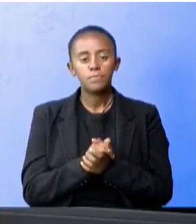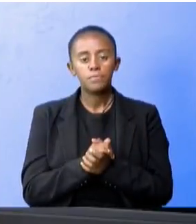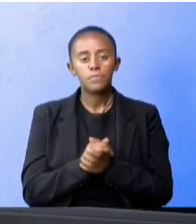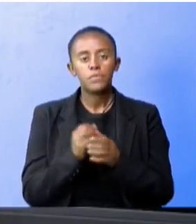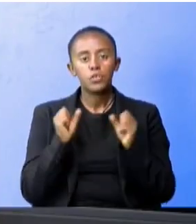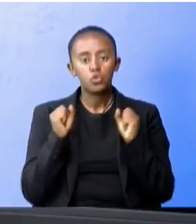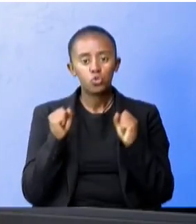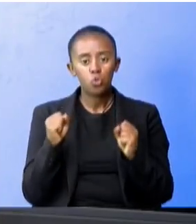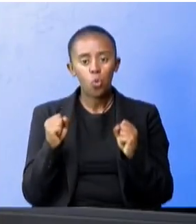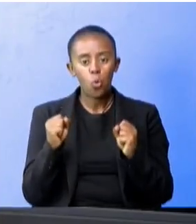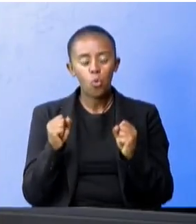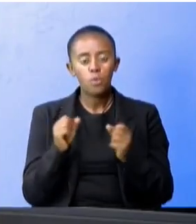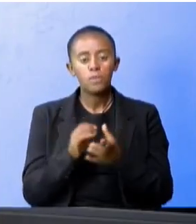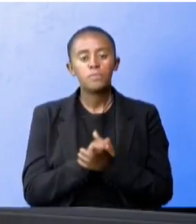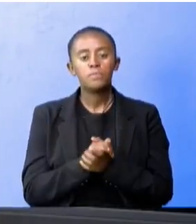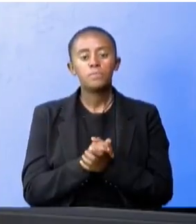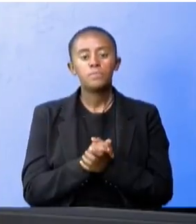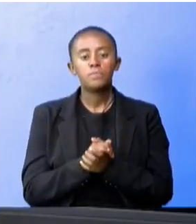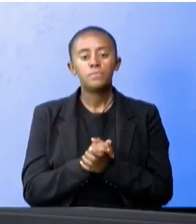Strong.